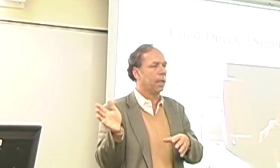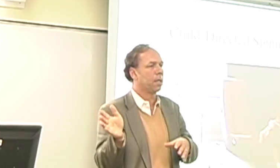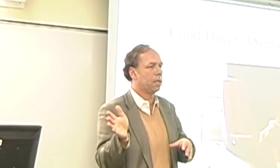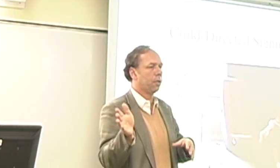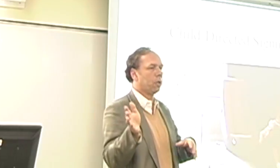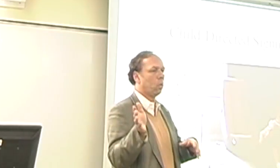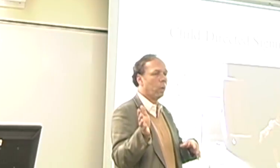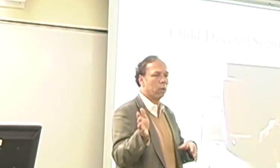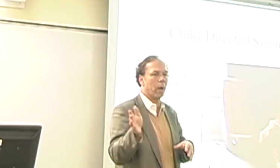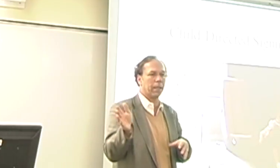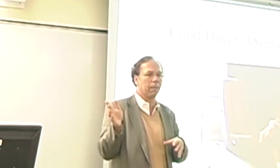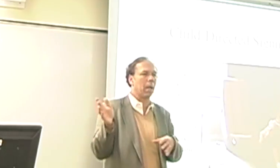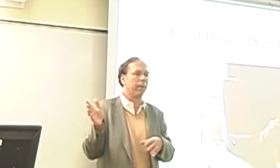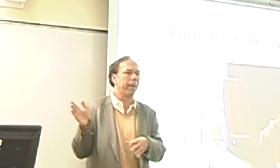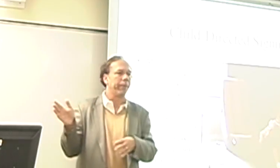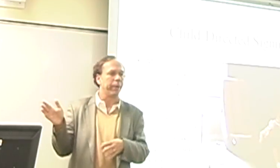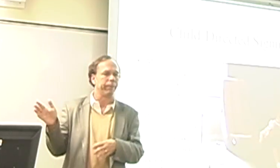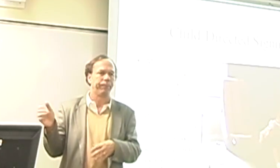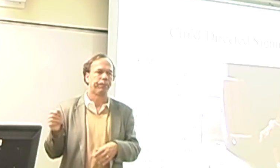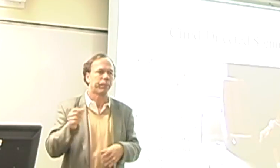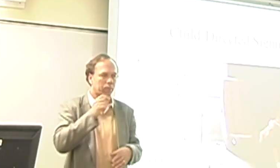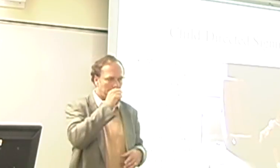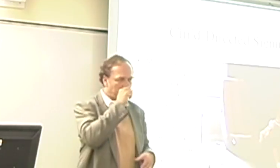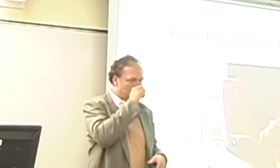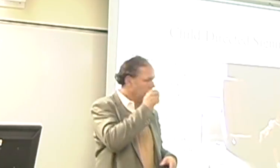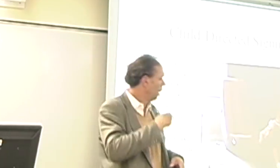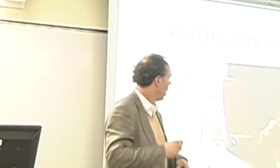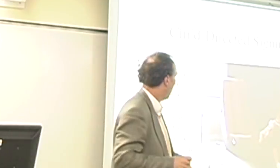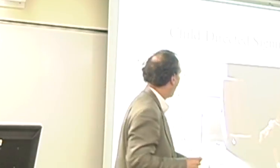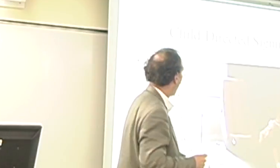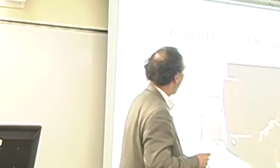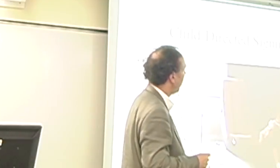successfully having its attention redirected by the mother there.